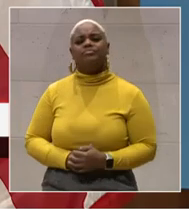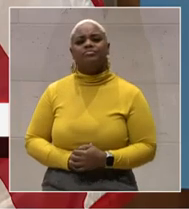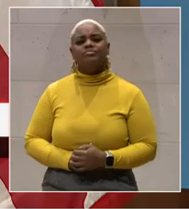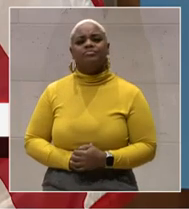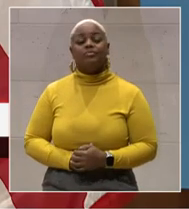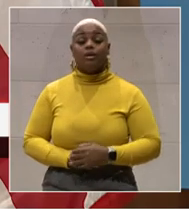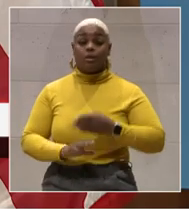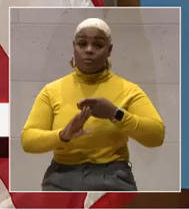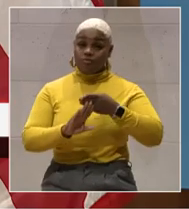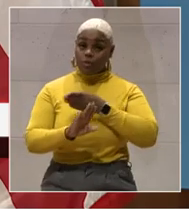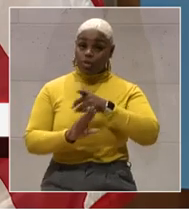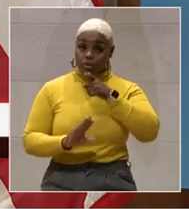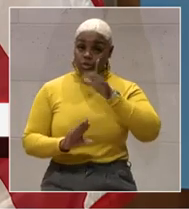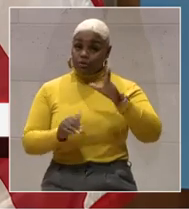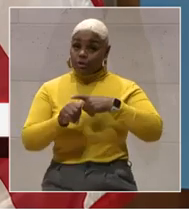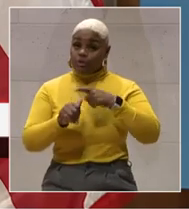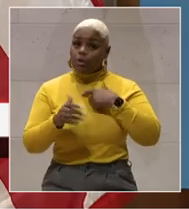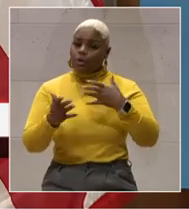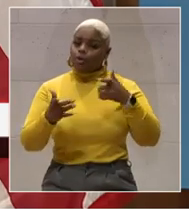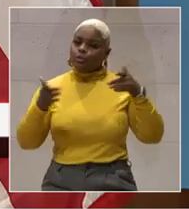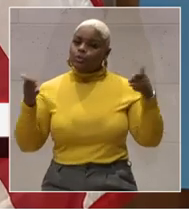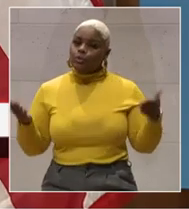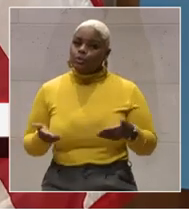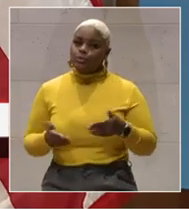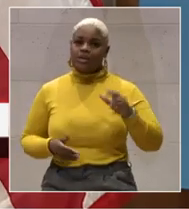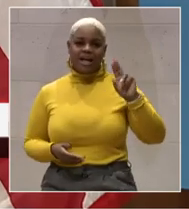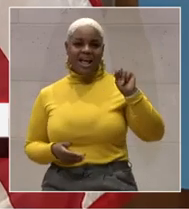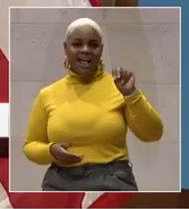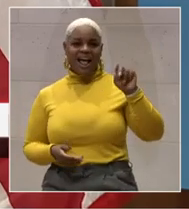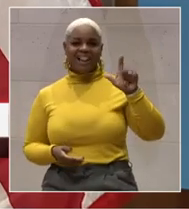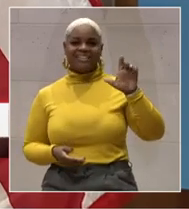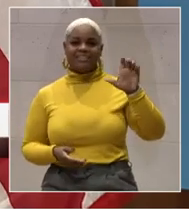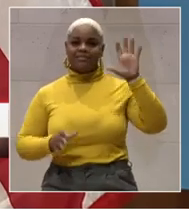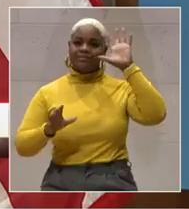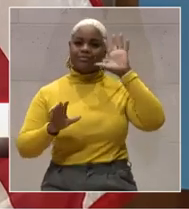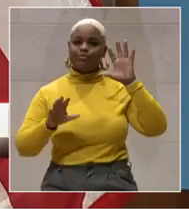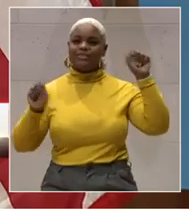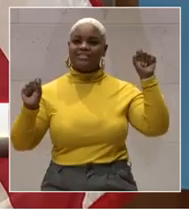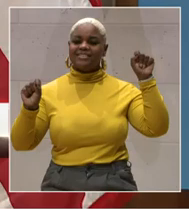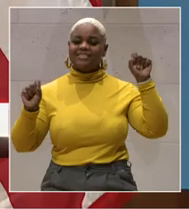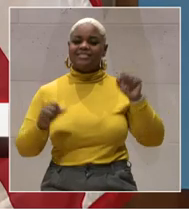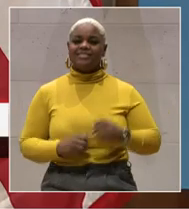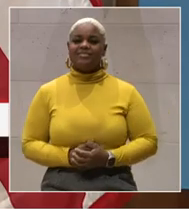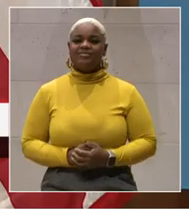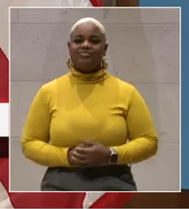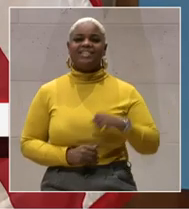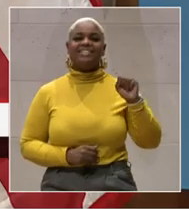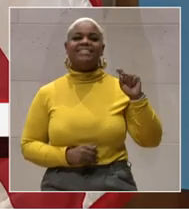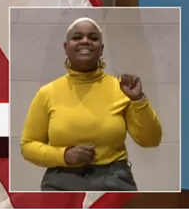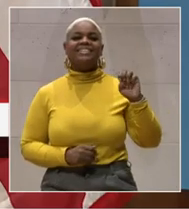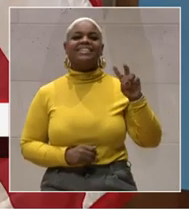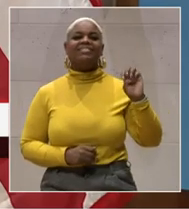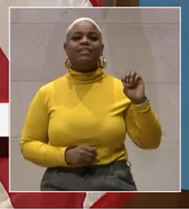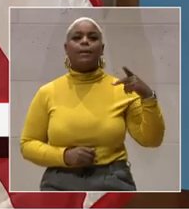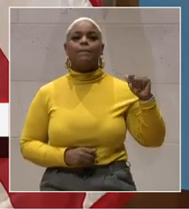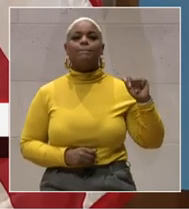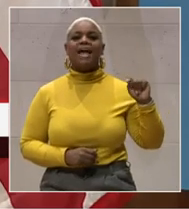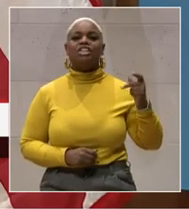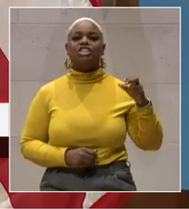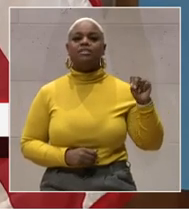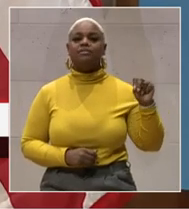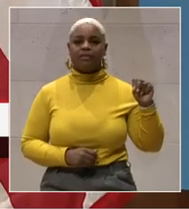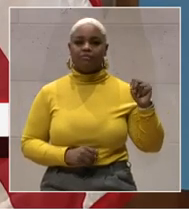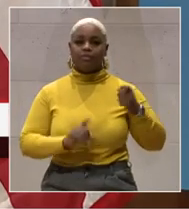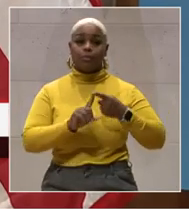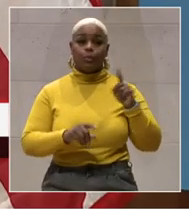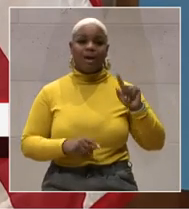and bring up to the podium NLC's president this year, Mayor Steve Patterson of Athens, Ohio, to